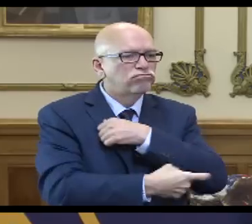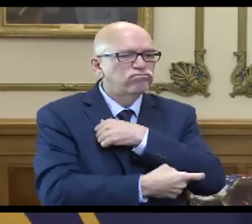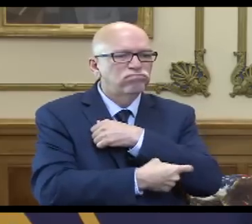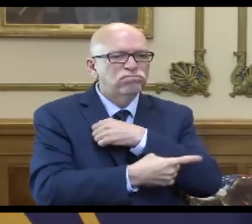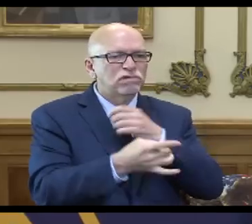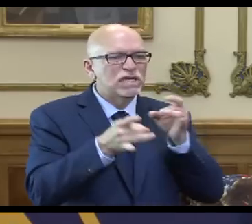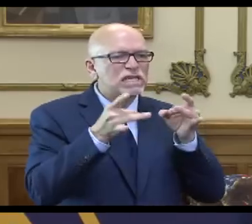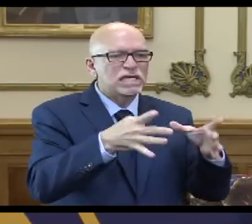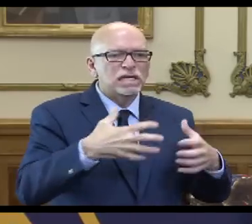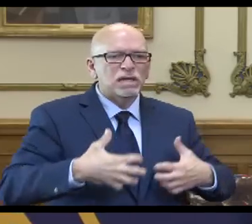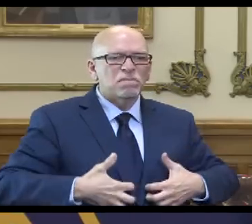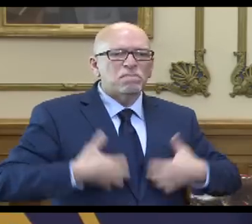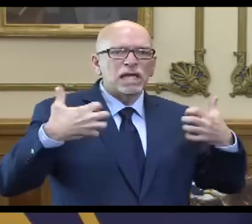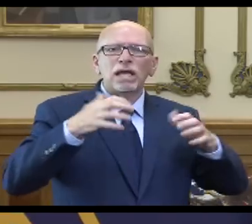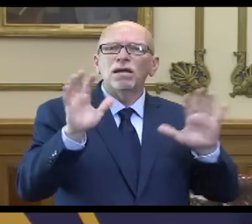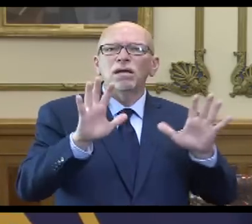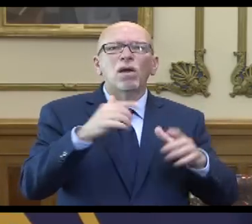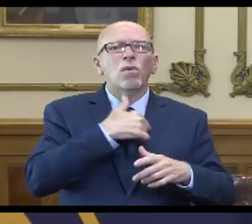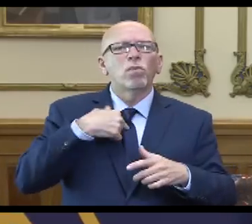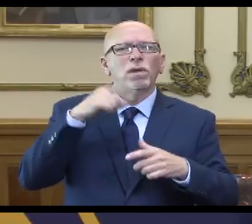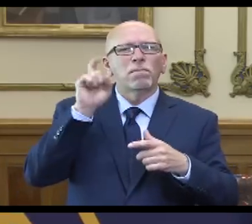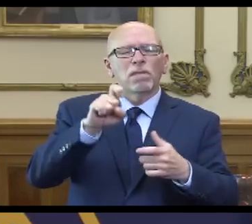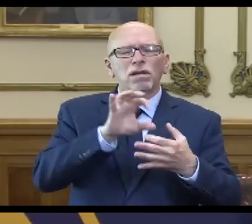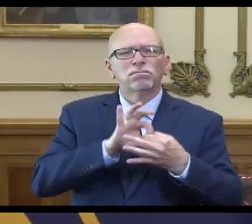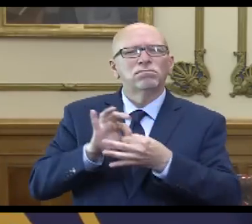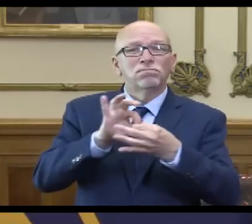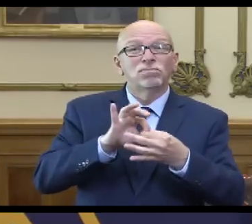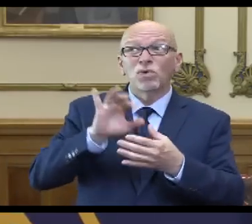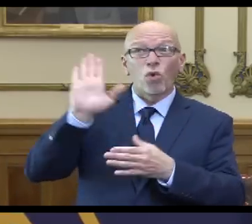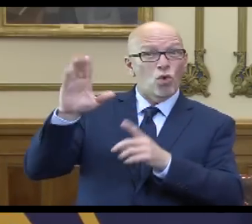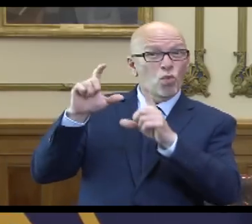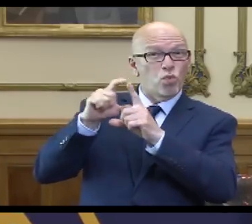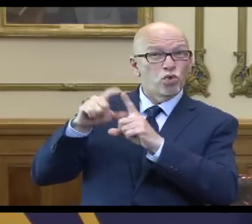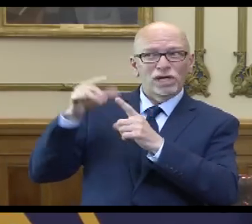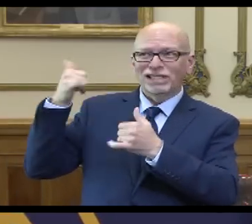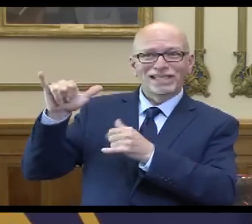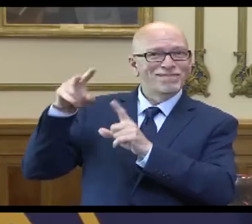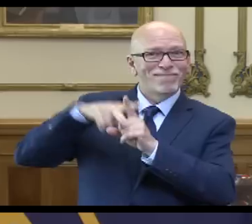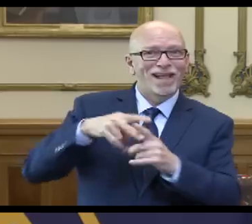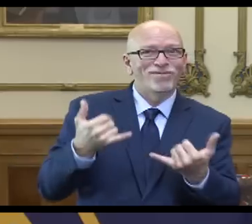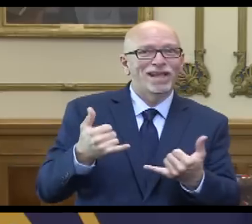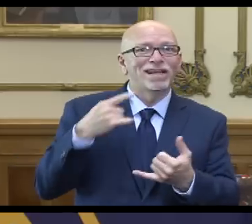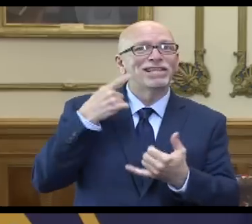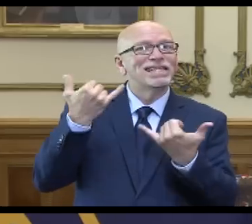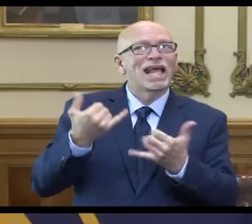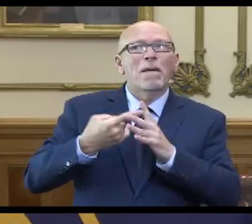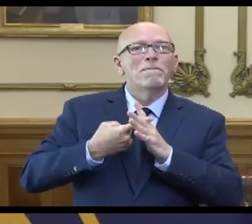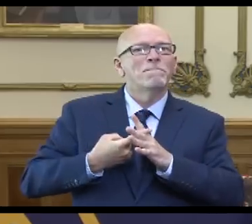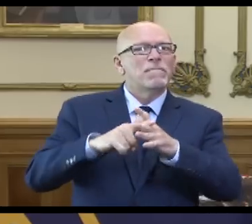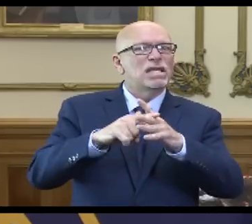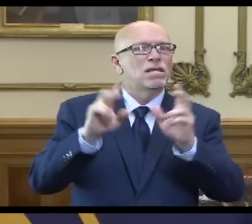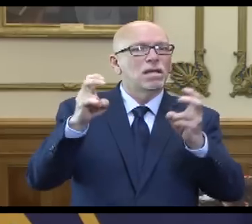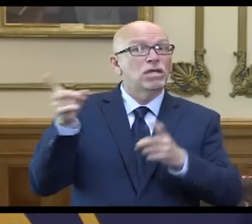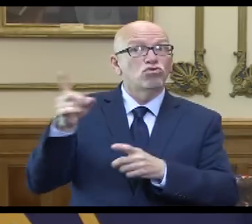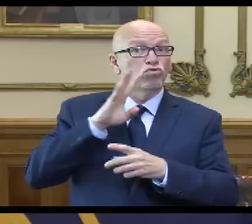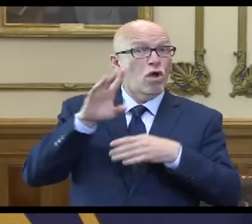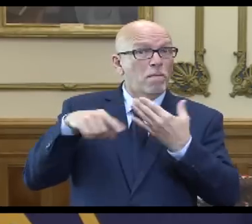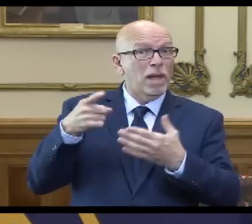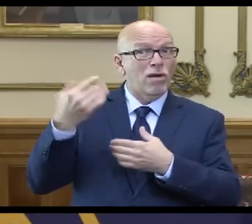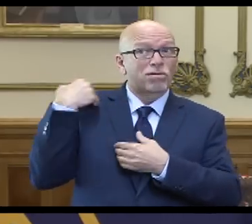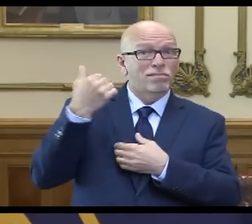but to come together. These words apply today. He said that this was the beginning. He was talking about